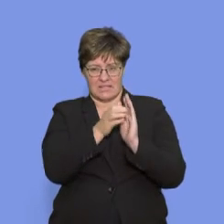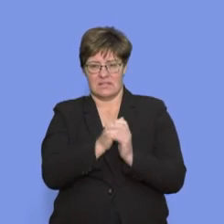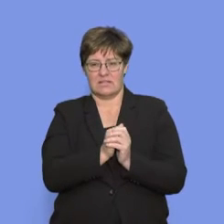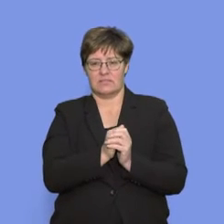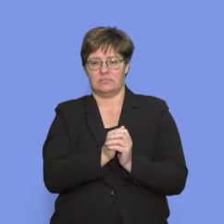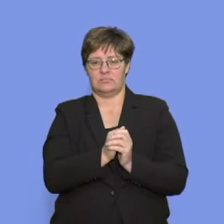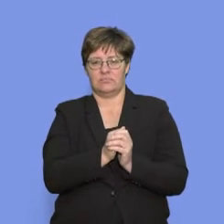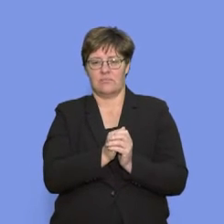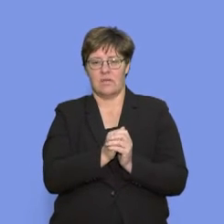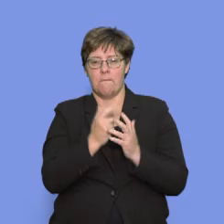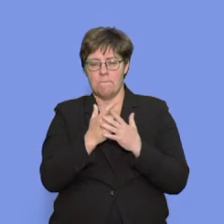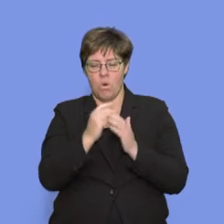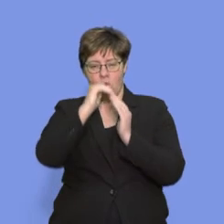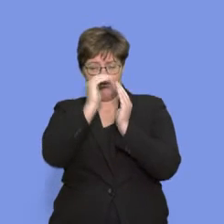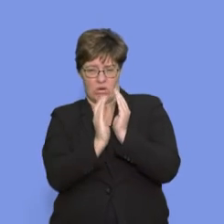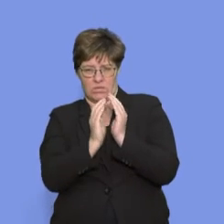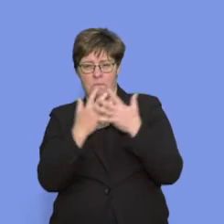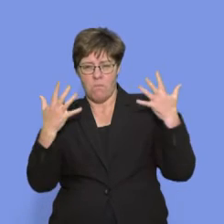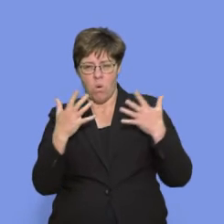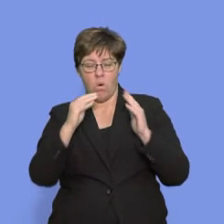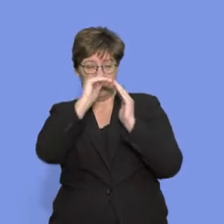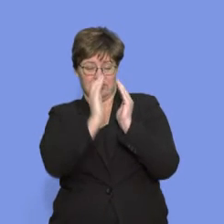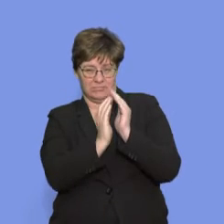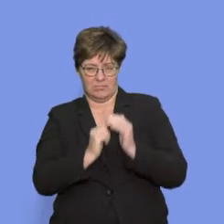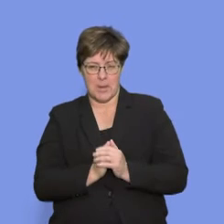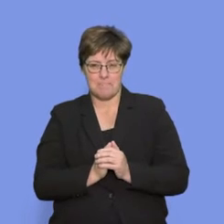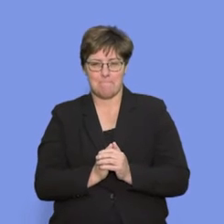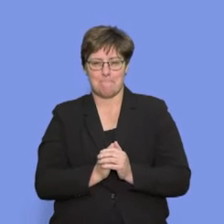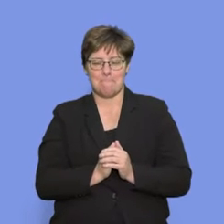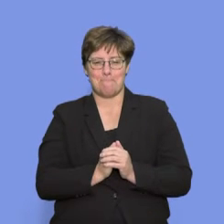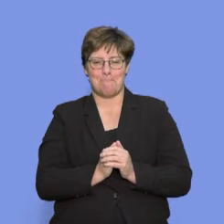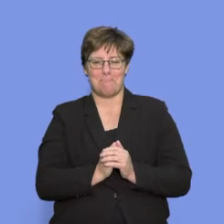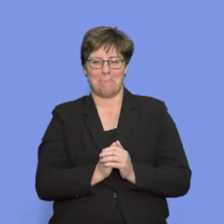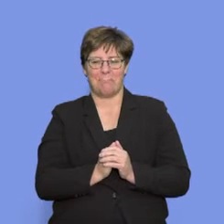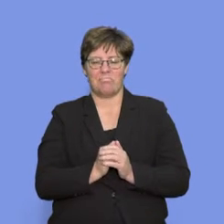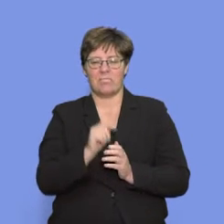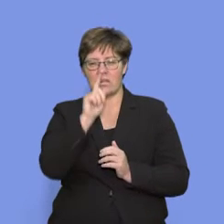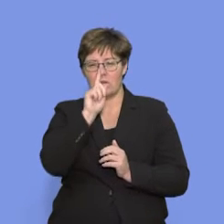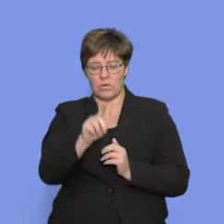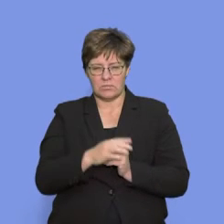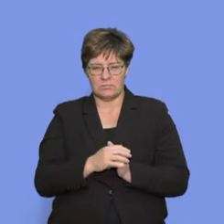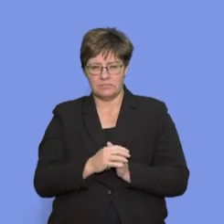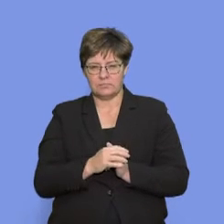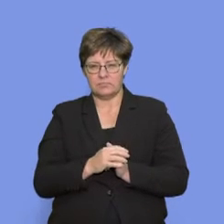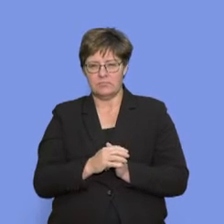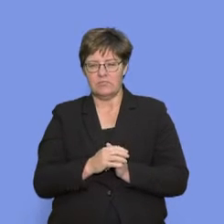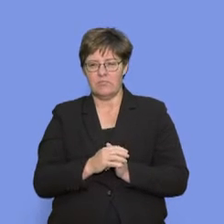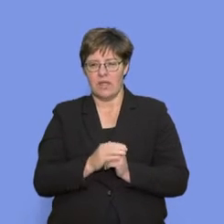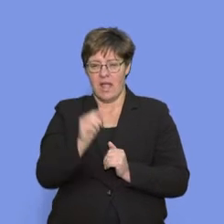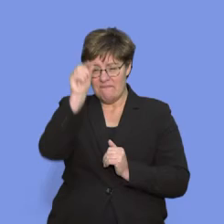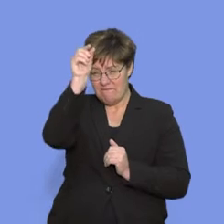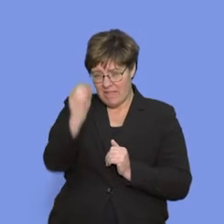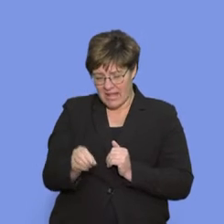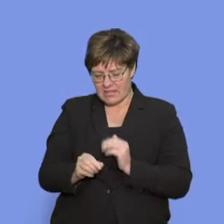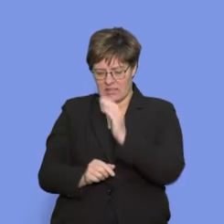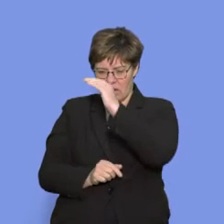is more round, more convex, right, convex. And if you look at this, the more convex one, it's